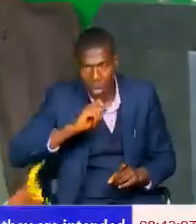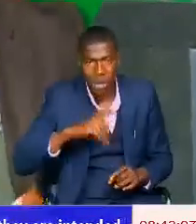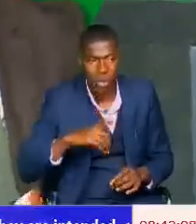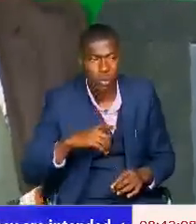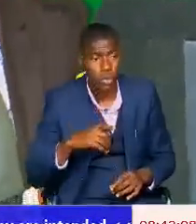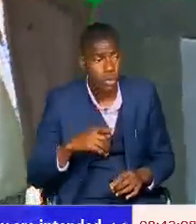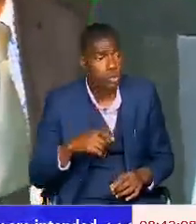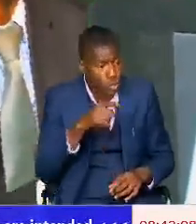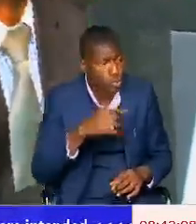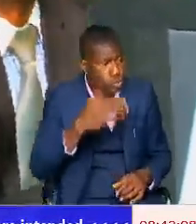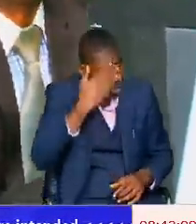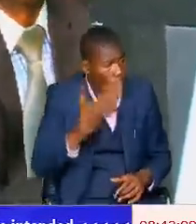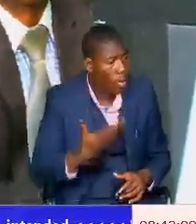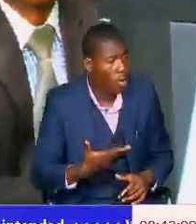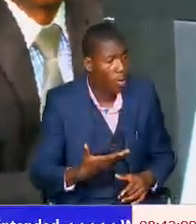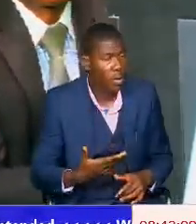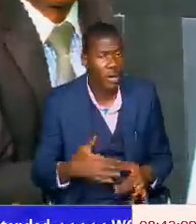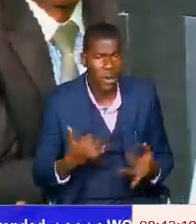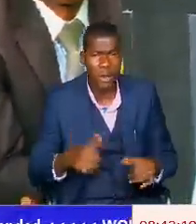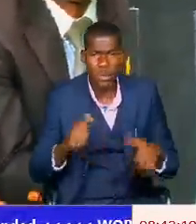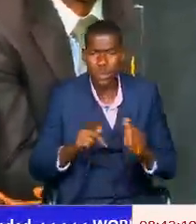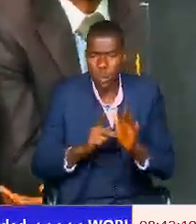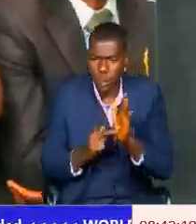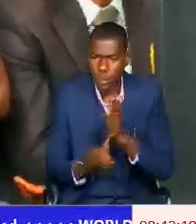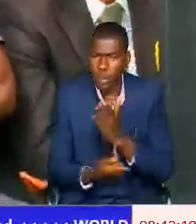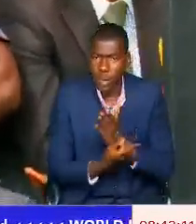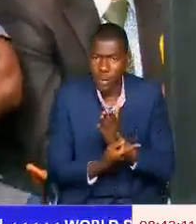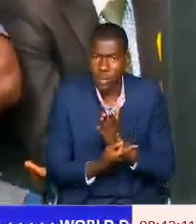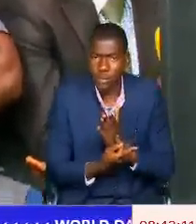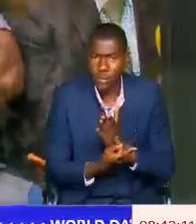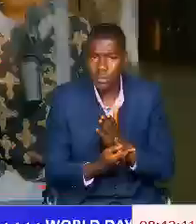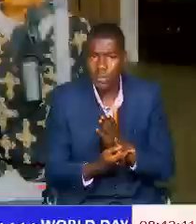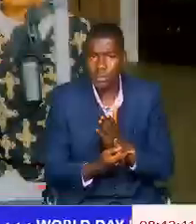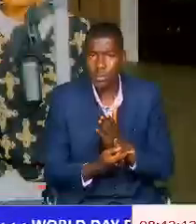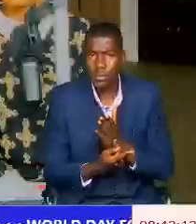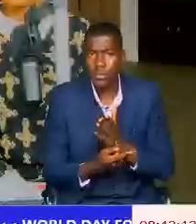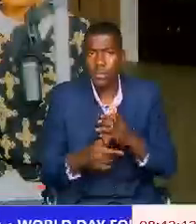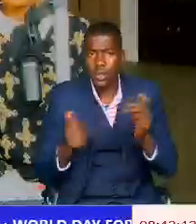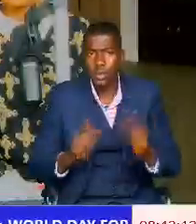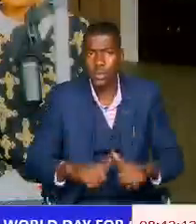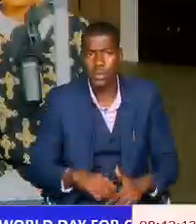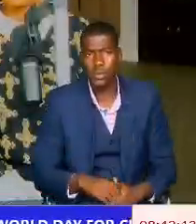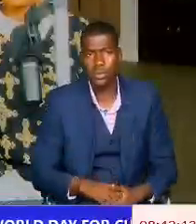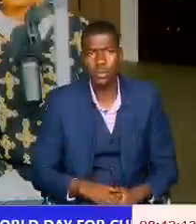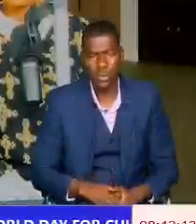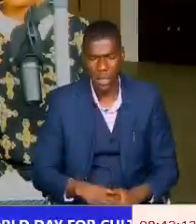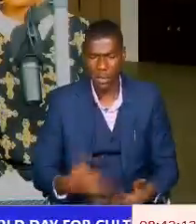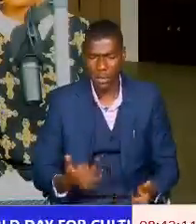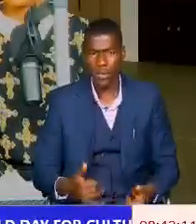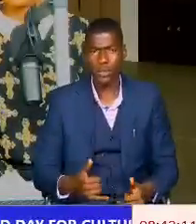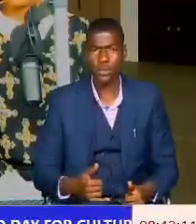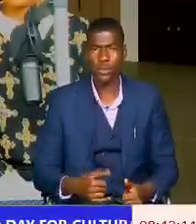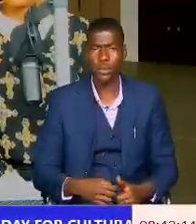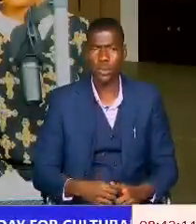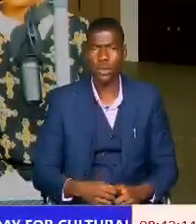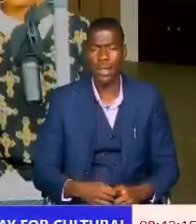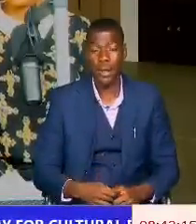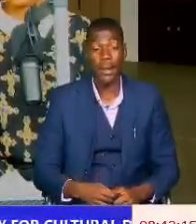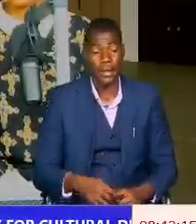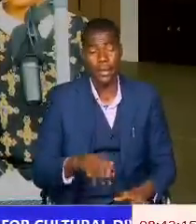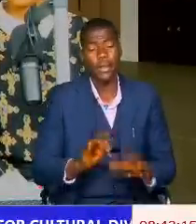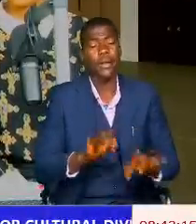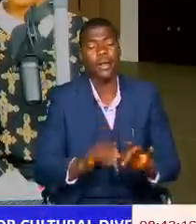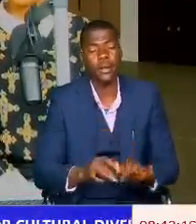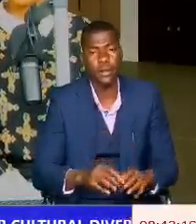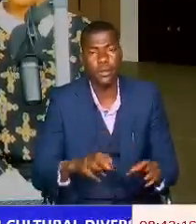fit program that thing? If you wear face cap, if you go, you go short, remove, it, face cap, remove.